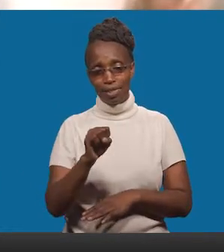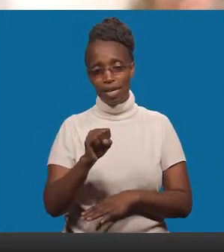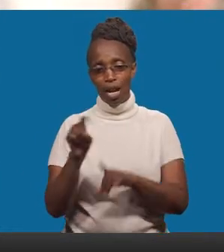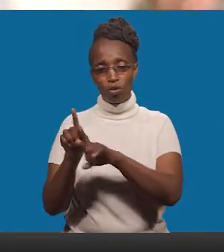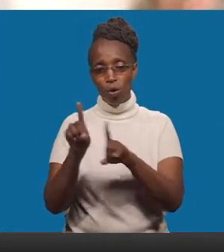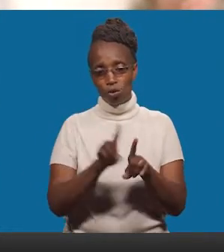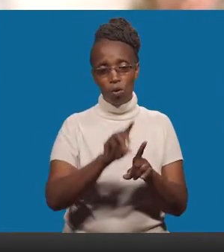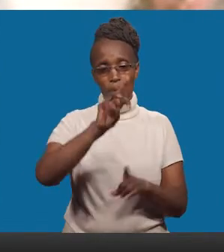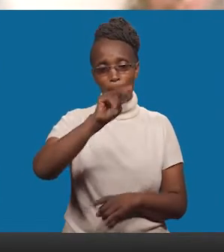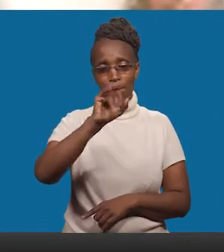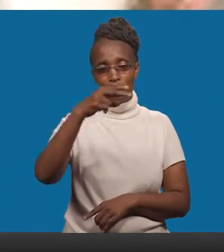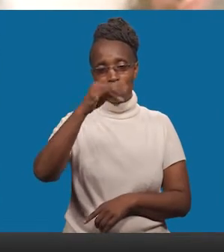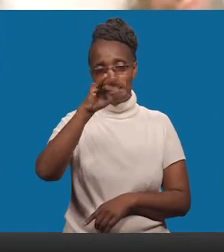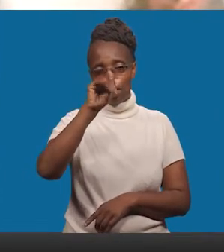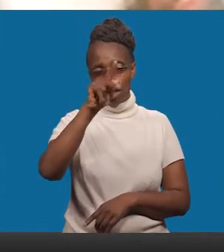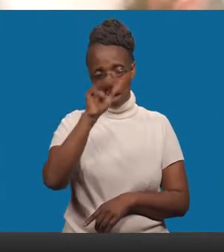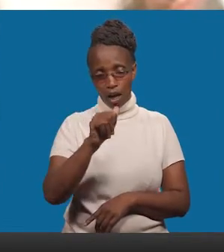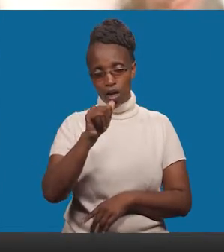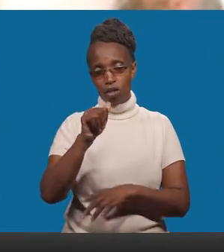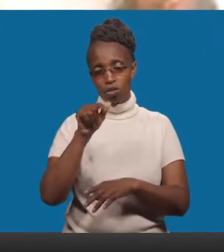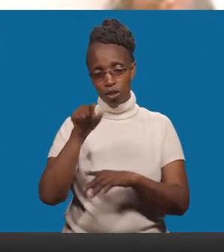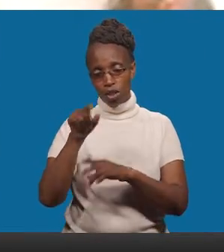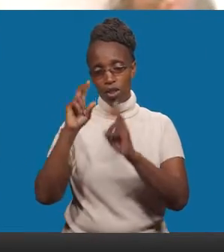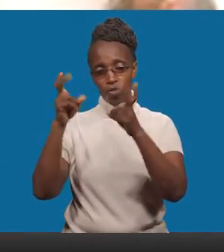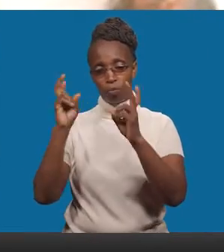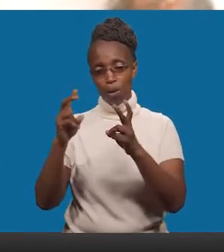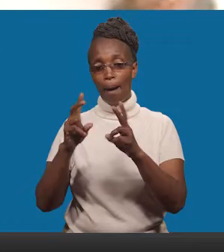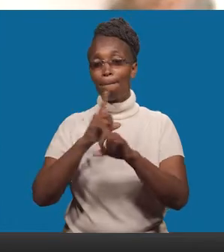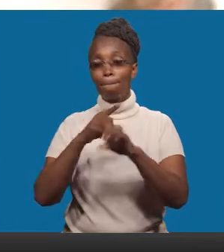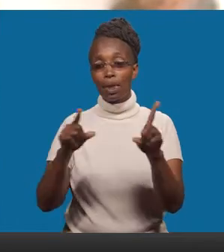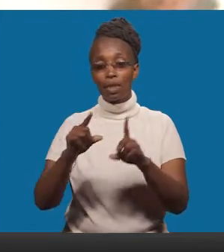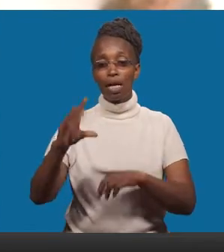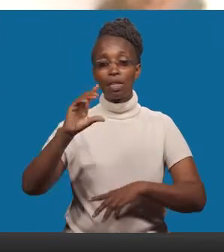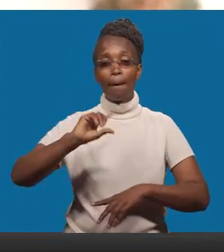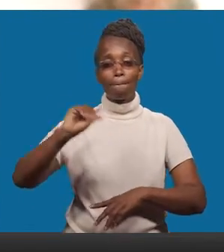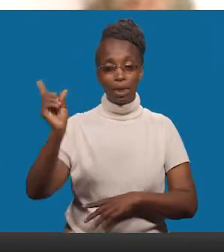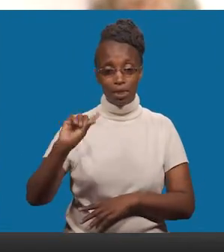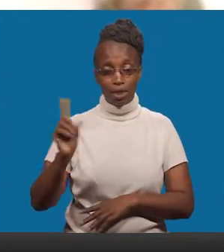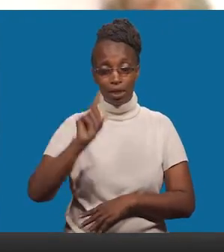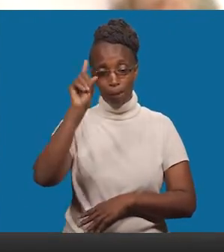CS Agriculture, Honorable Mithika Linturi, on the matter. Furthermore, the ministry